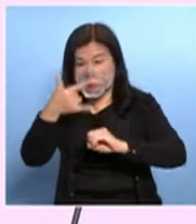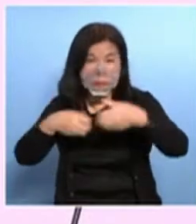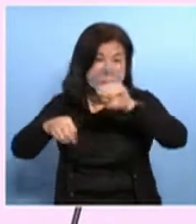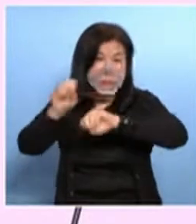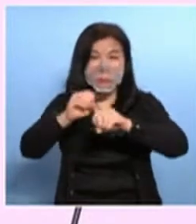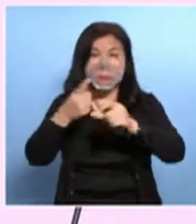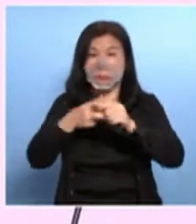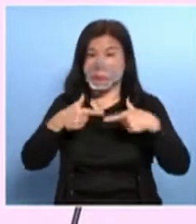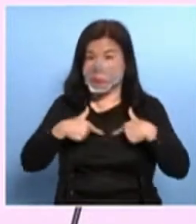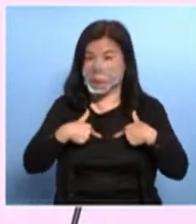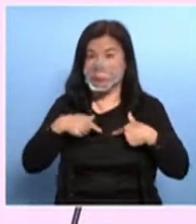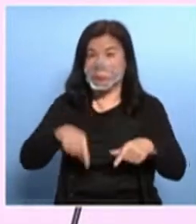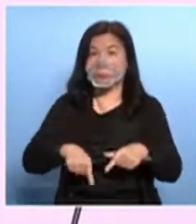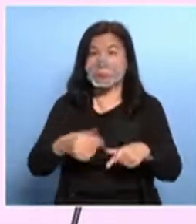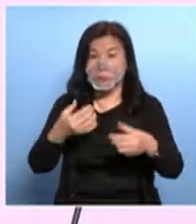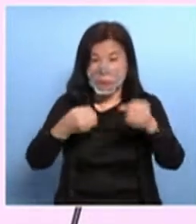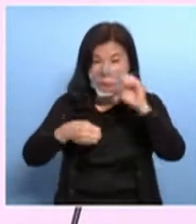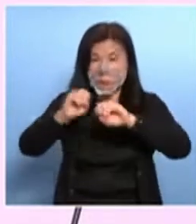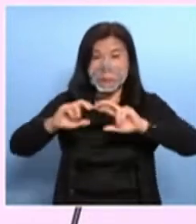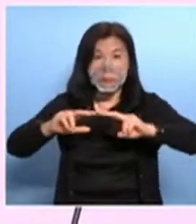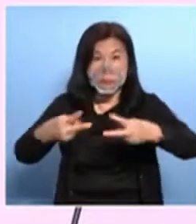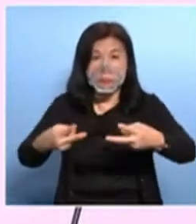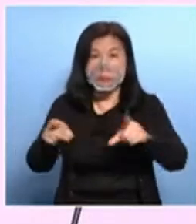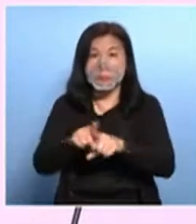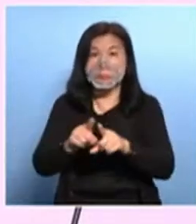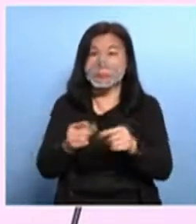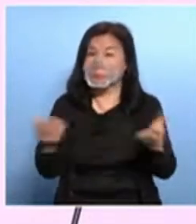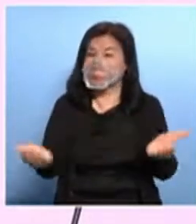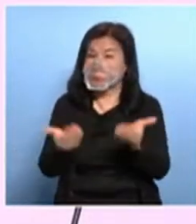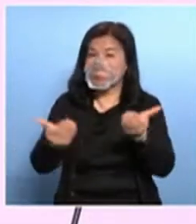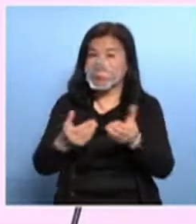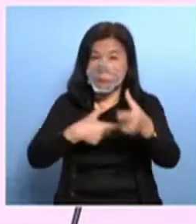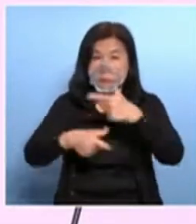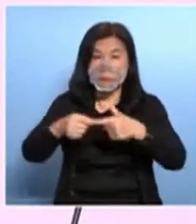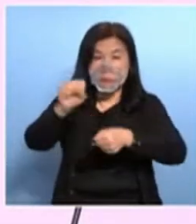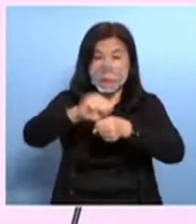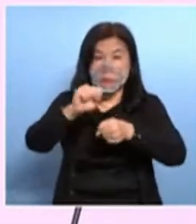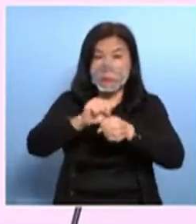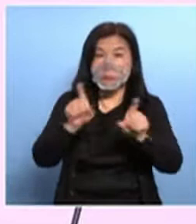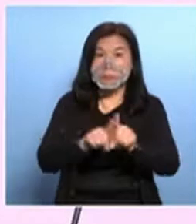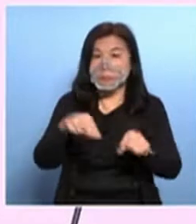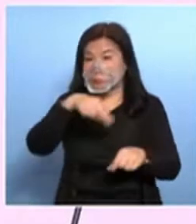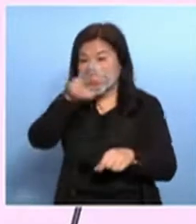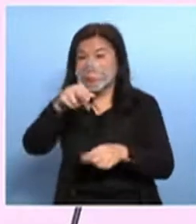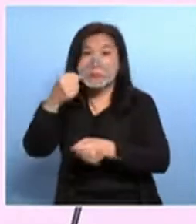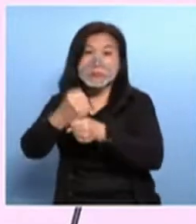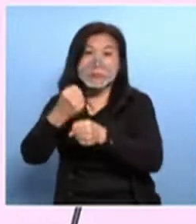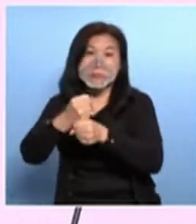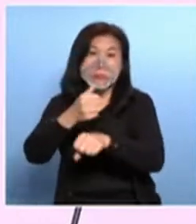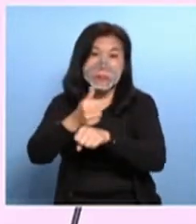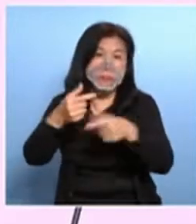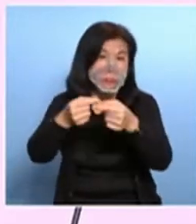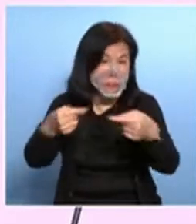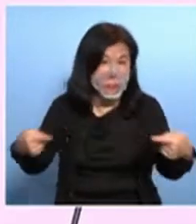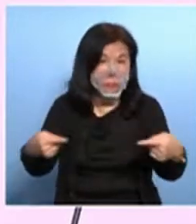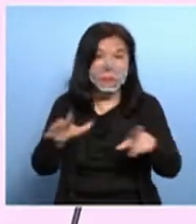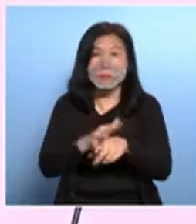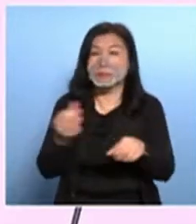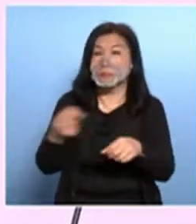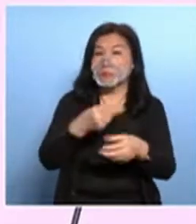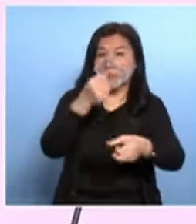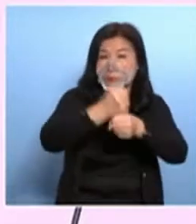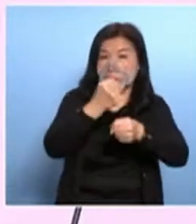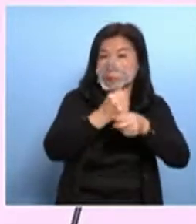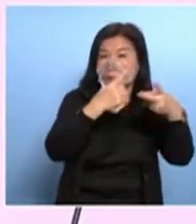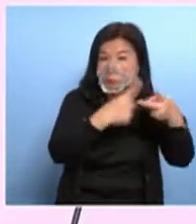an international I&T hub. Apart from fostering economic growth and job creation, I&T development can also promote